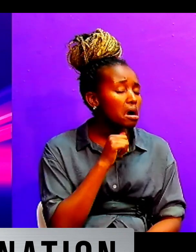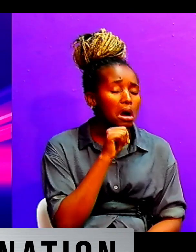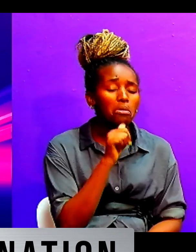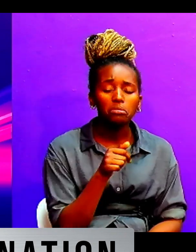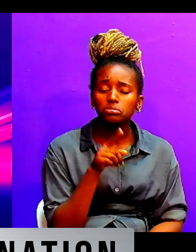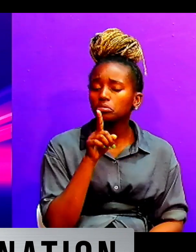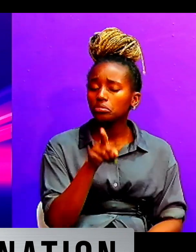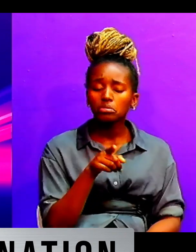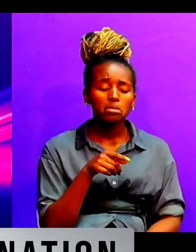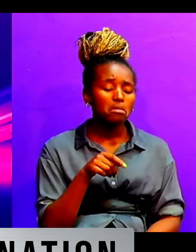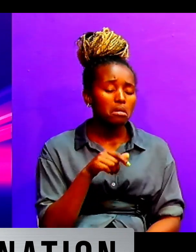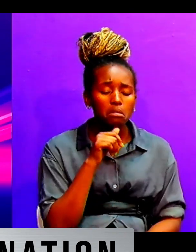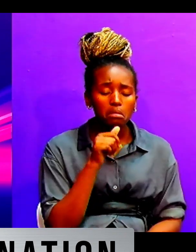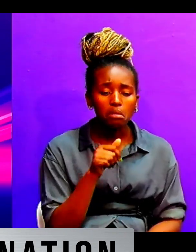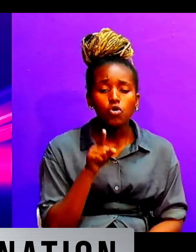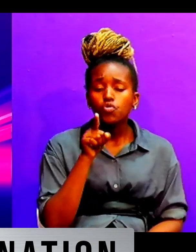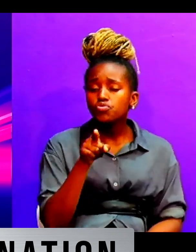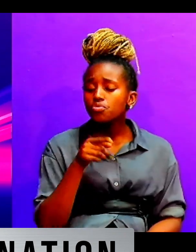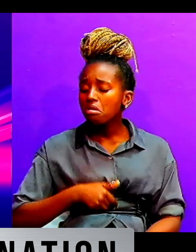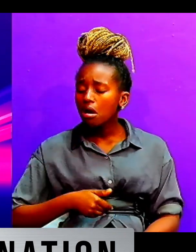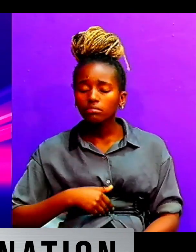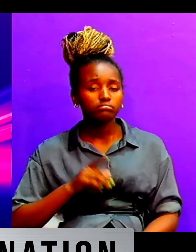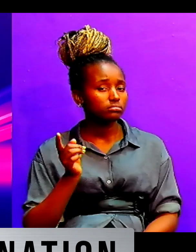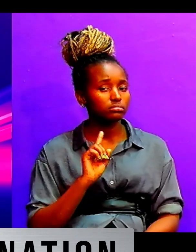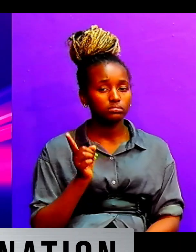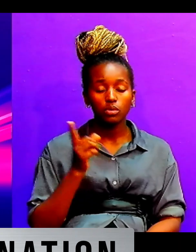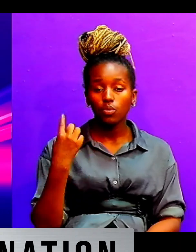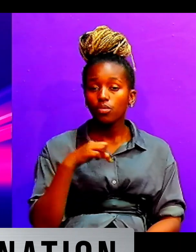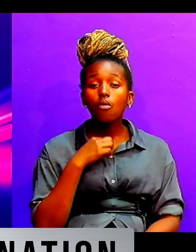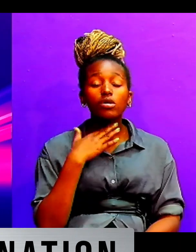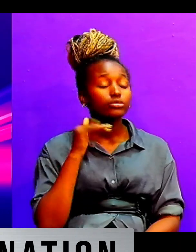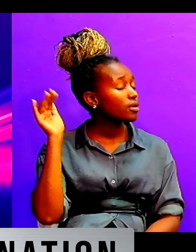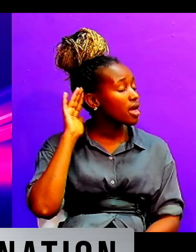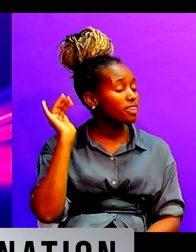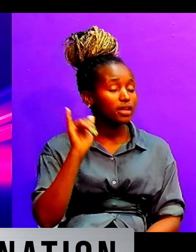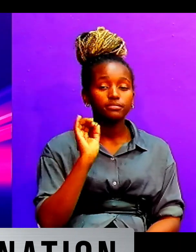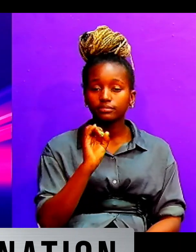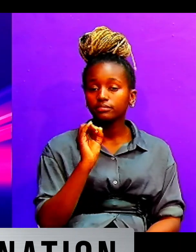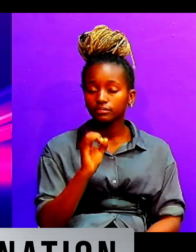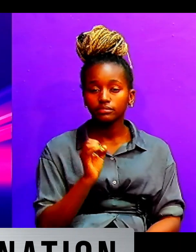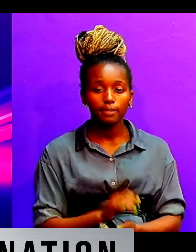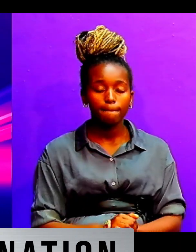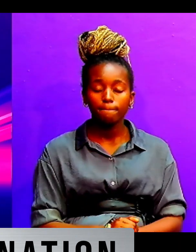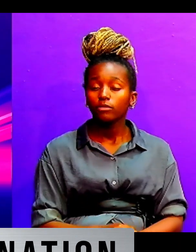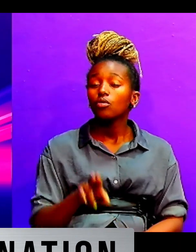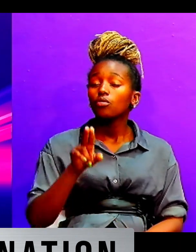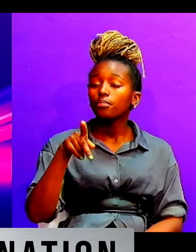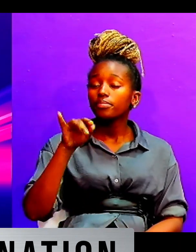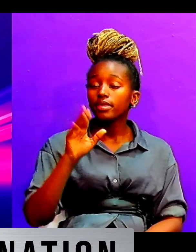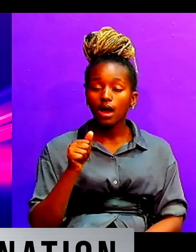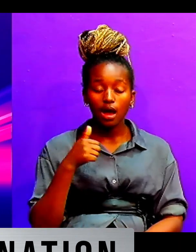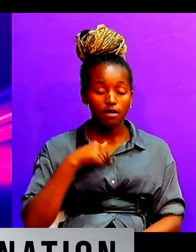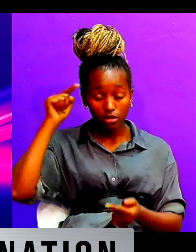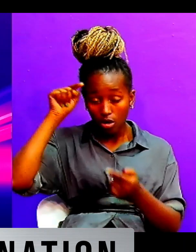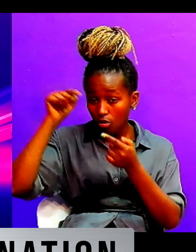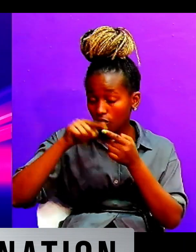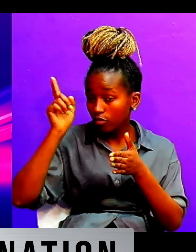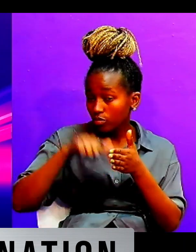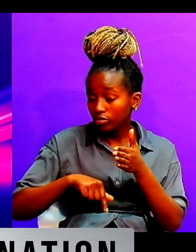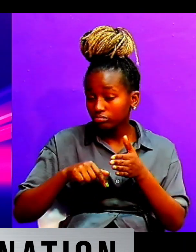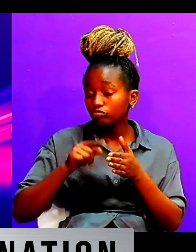Kijana Mdogo, those types of things. I wouldn't want to hear that. So my main aim at UPIA is trying to convince the